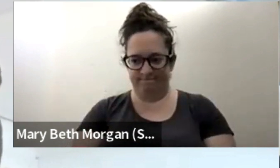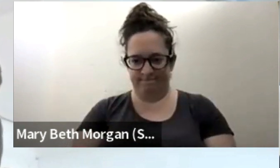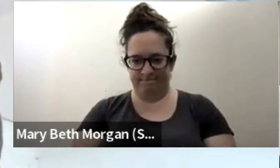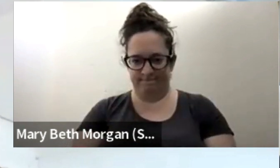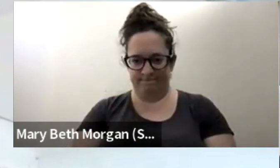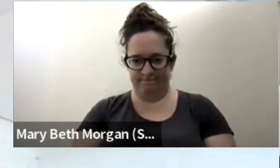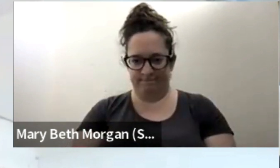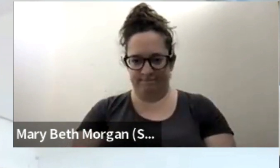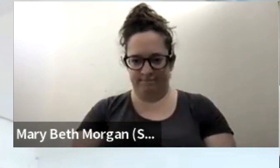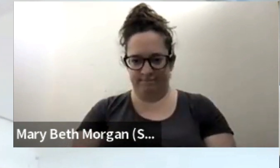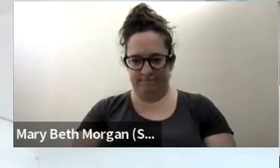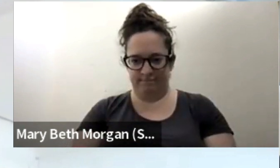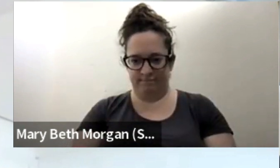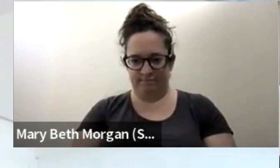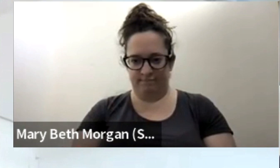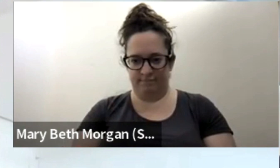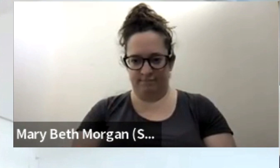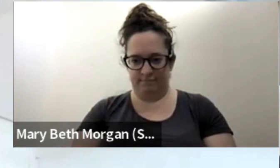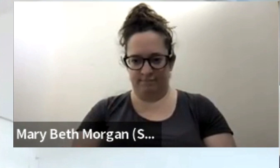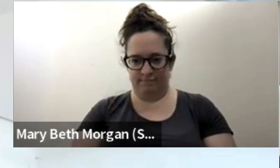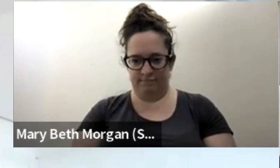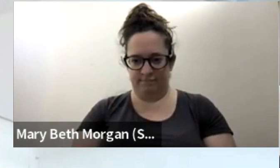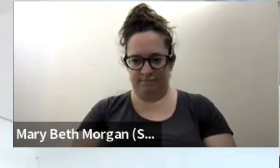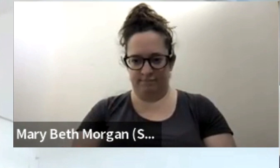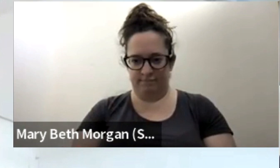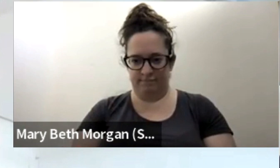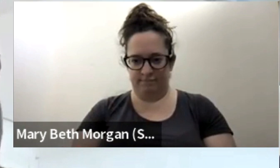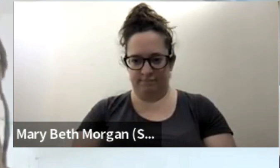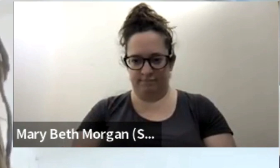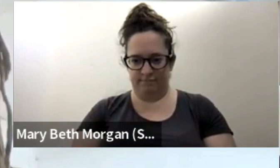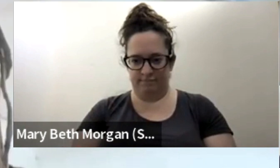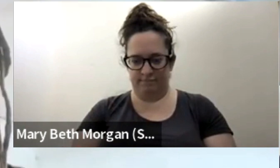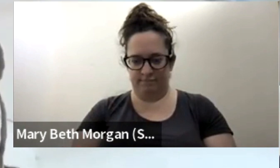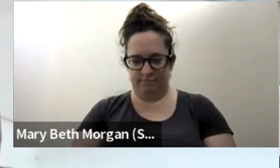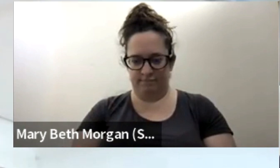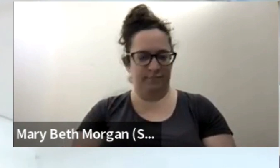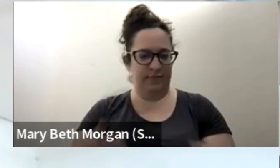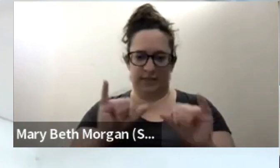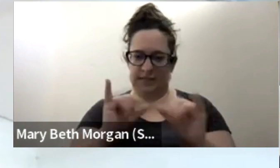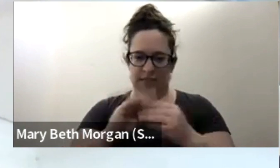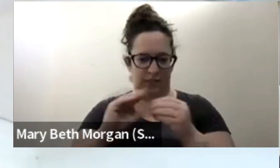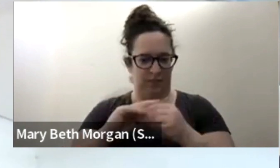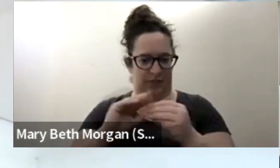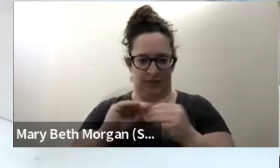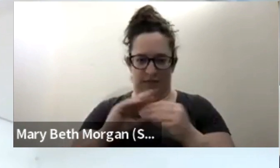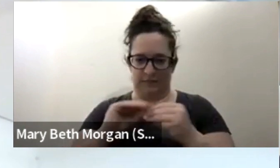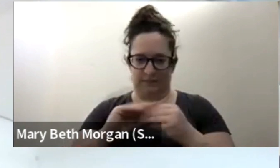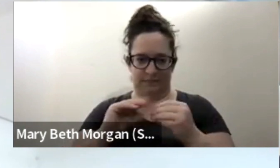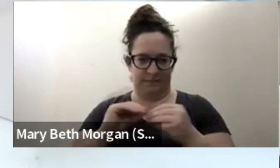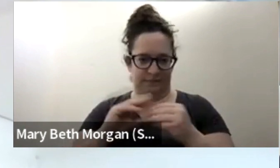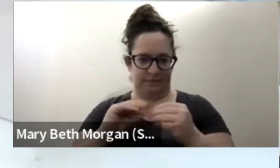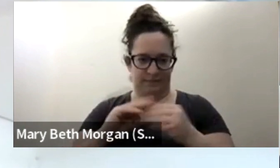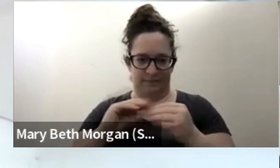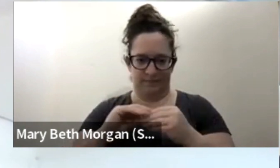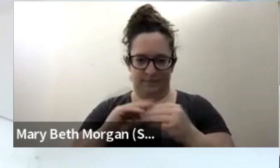not what how we perform that basically, and do we need to think about that, or is that just